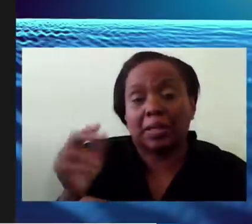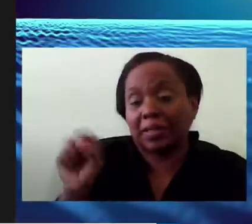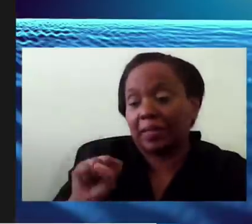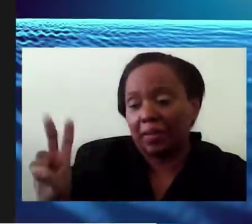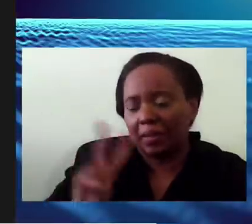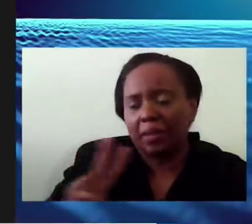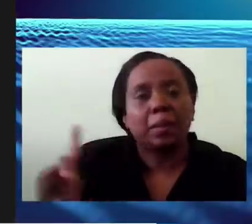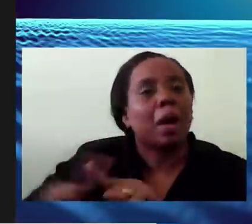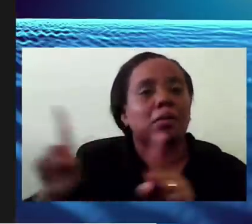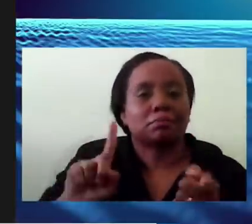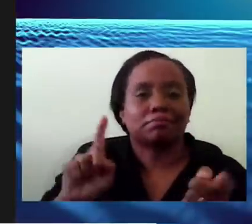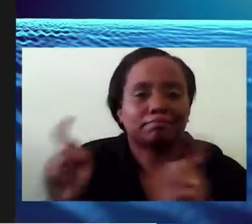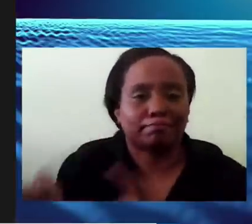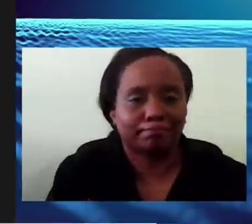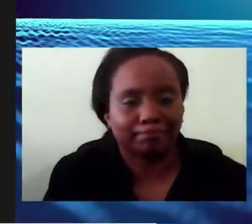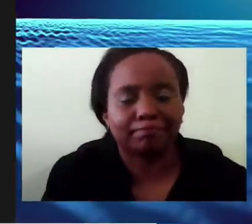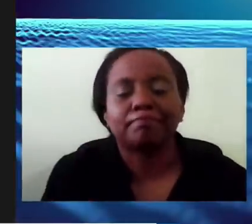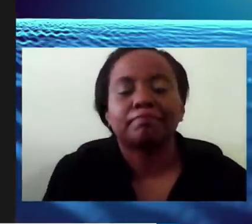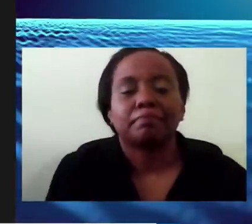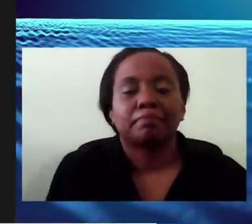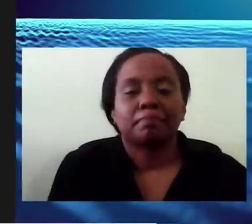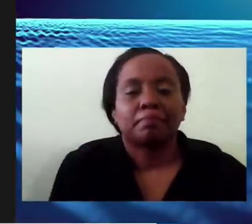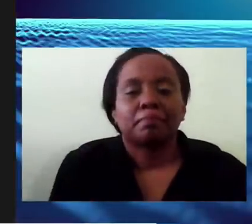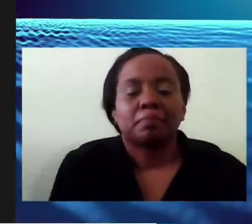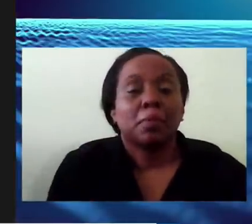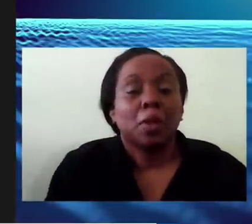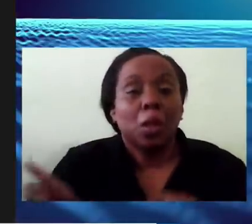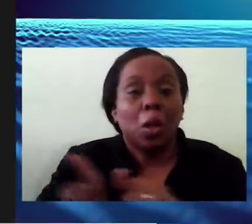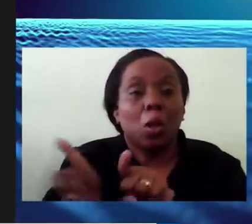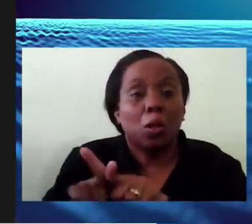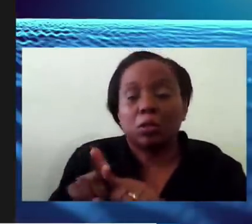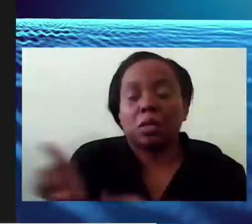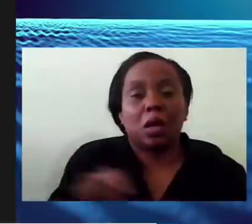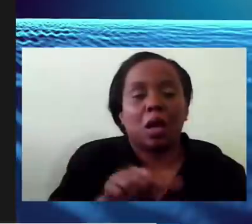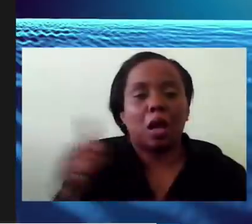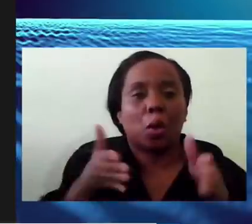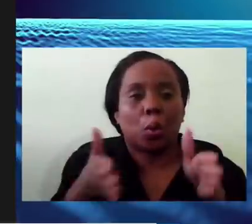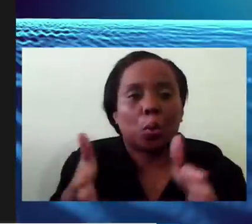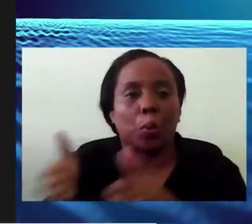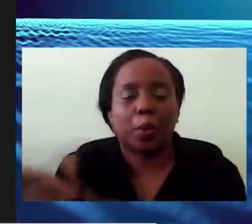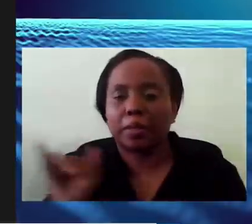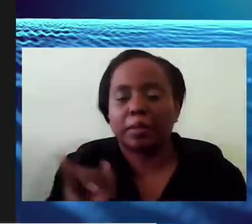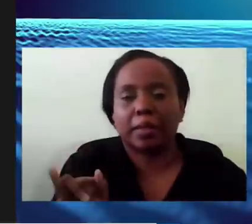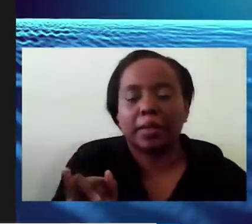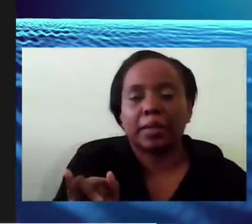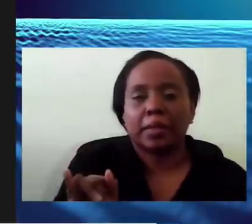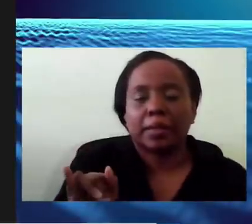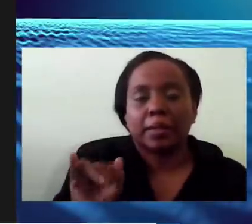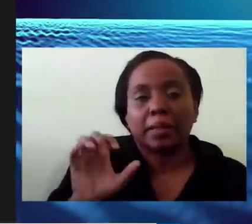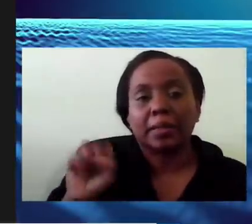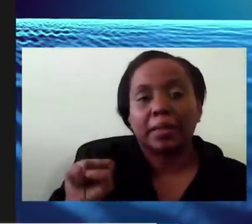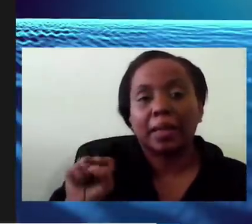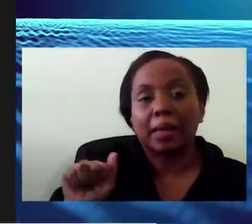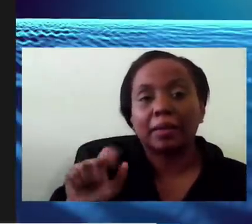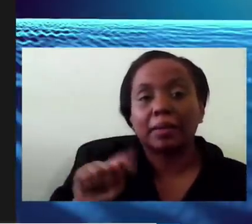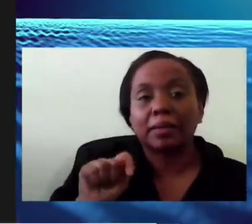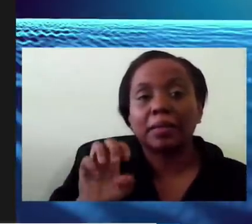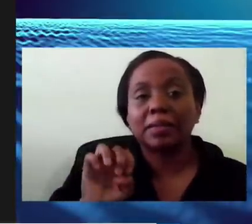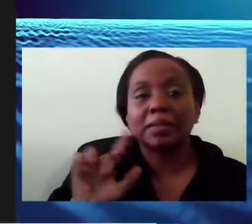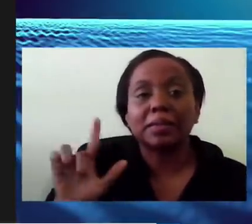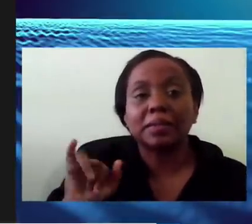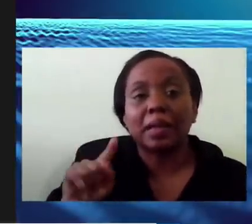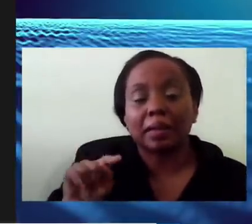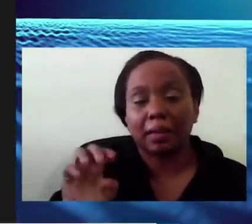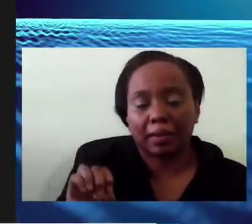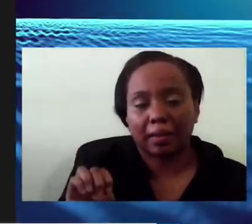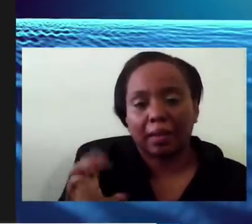also using remote techniques such as satellite imagery and so on. And now we have this new tool that's showing